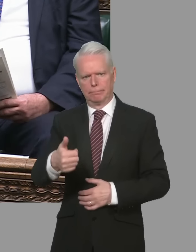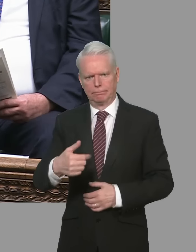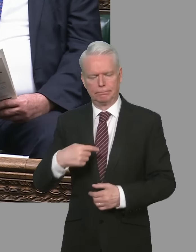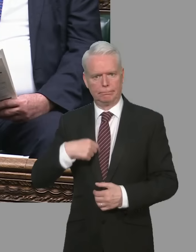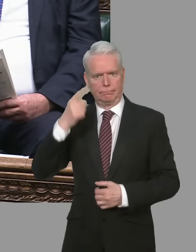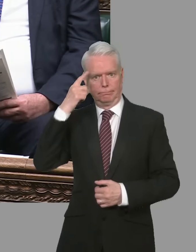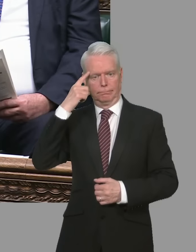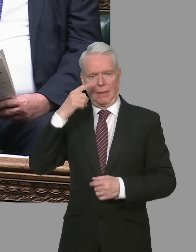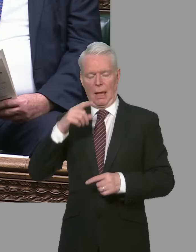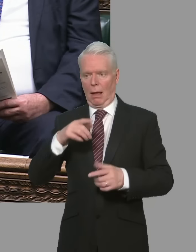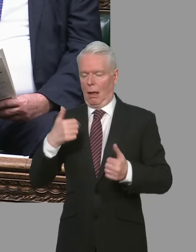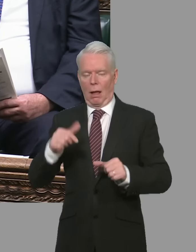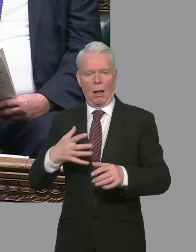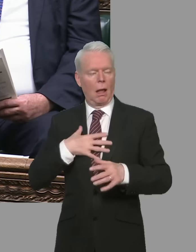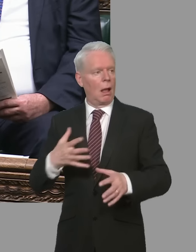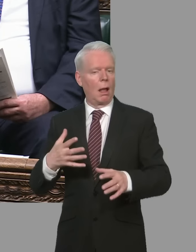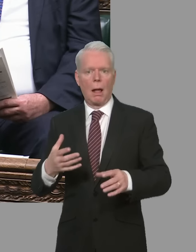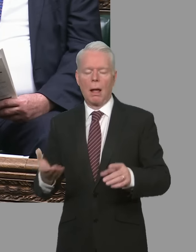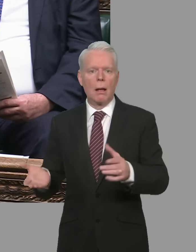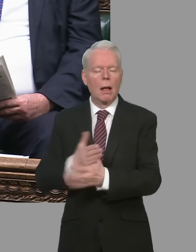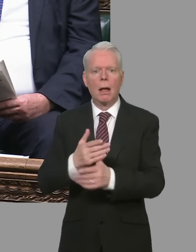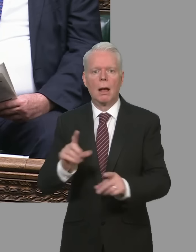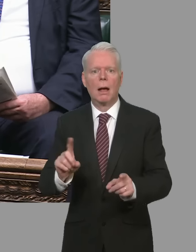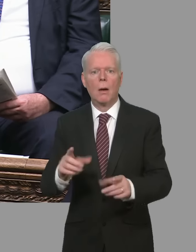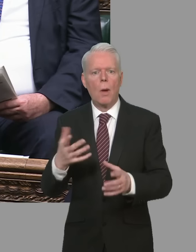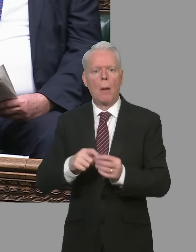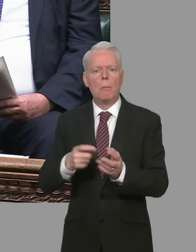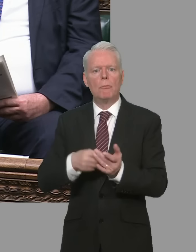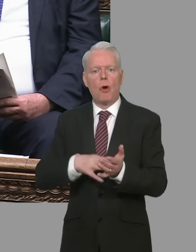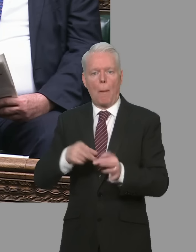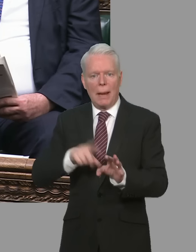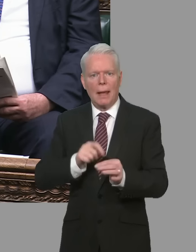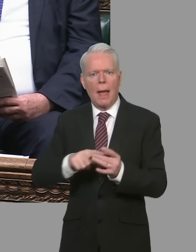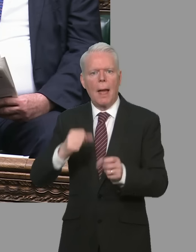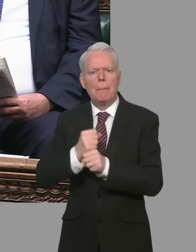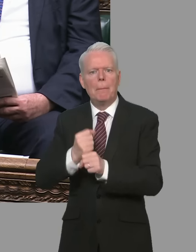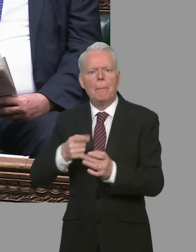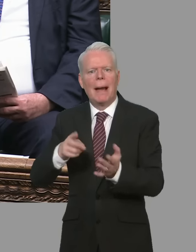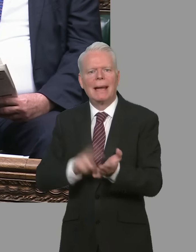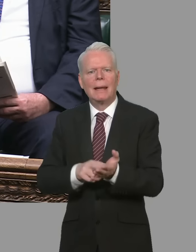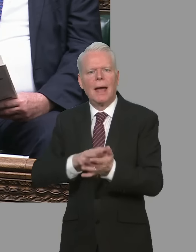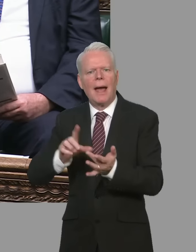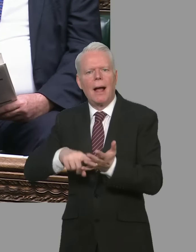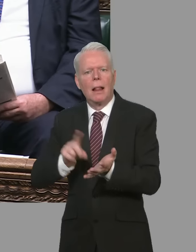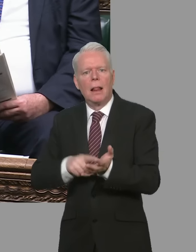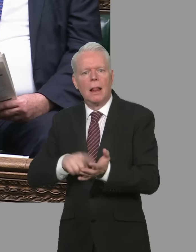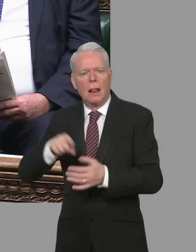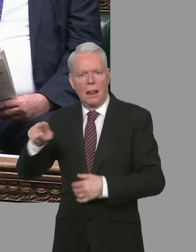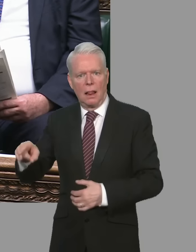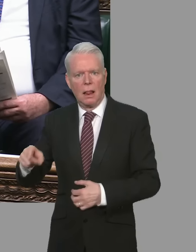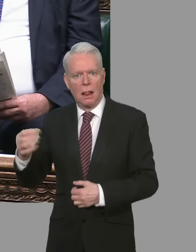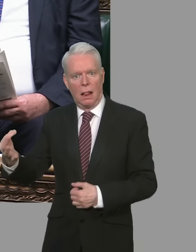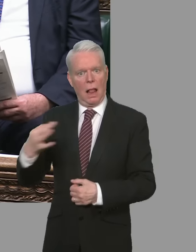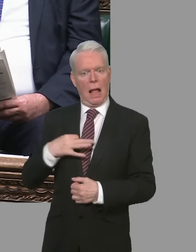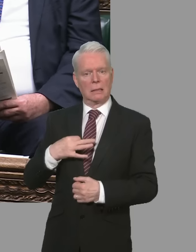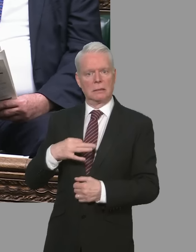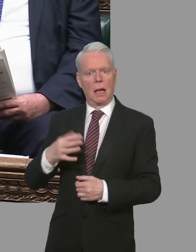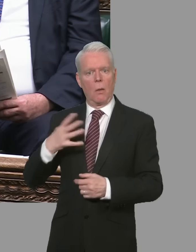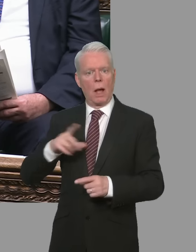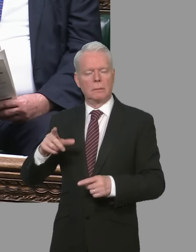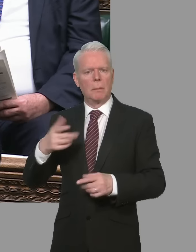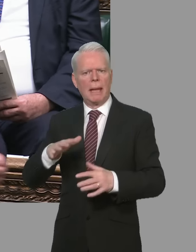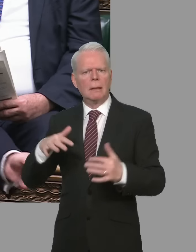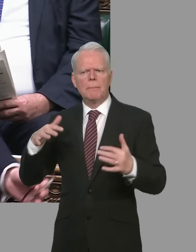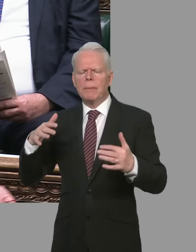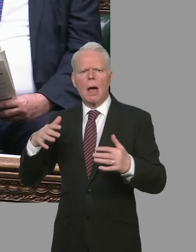in 7 shops in the last year has moved to a cashless organisation, which risks leaving behind those on low income or the